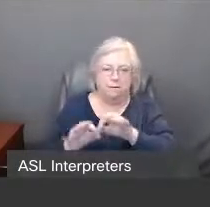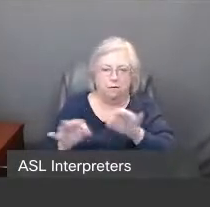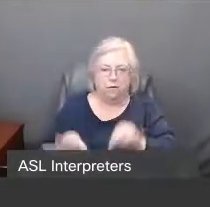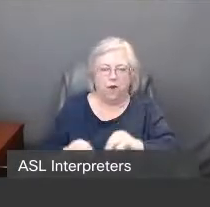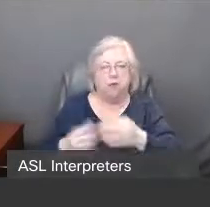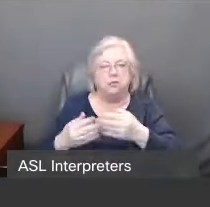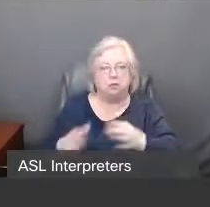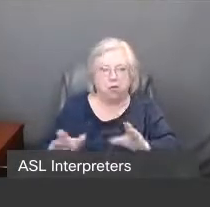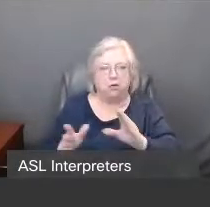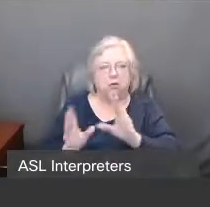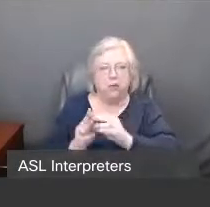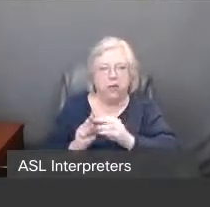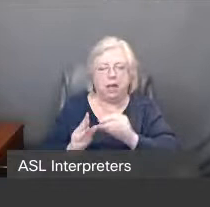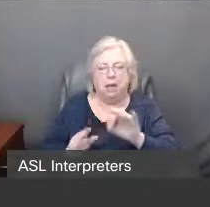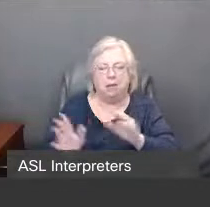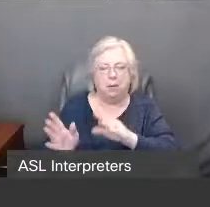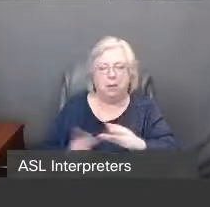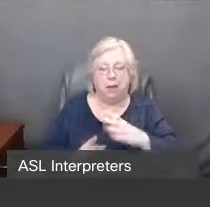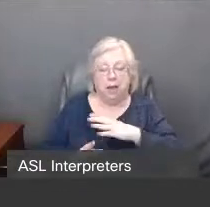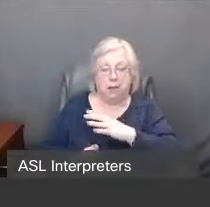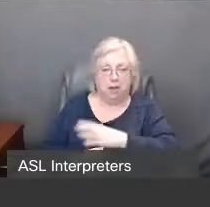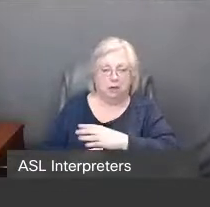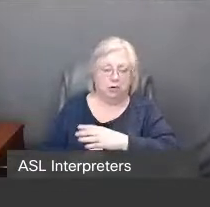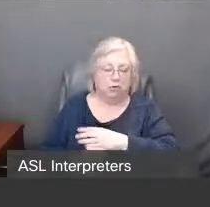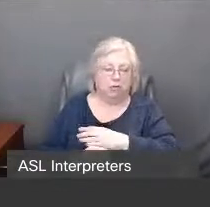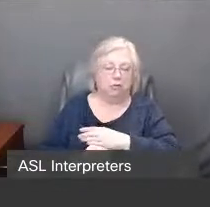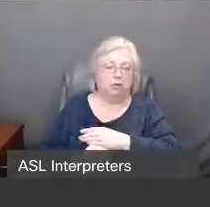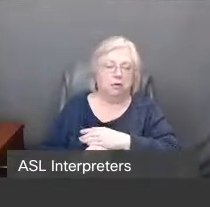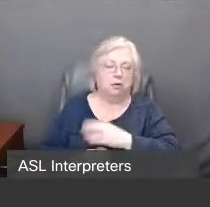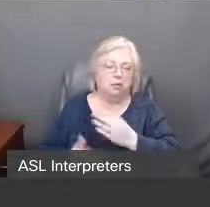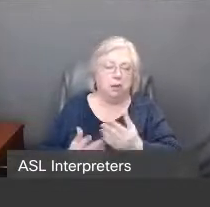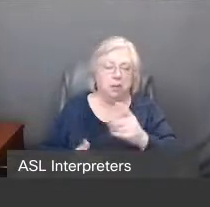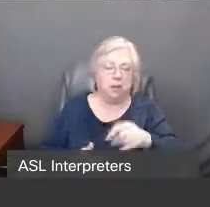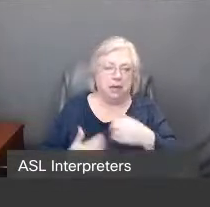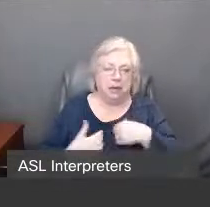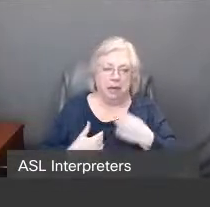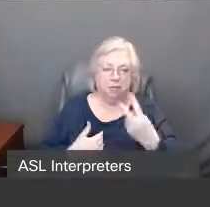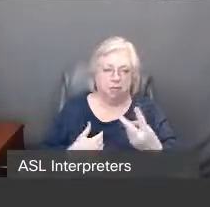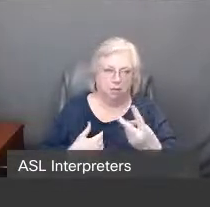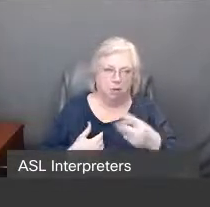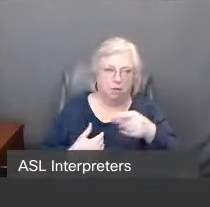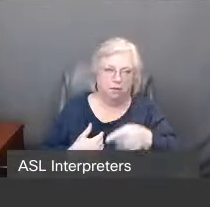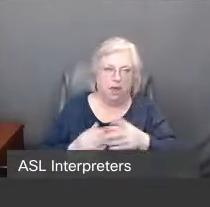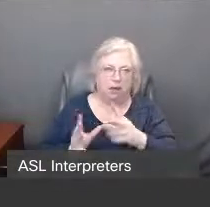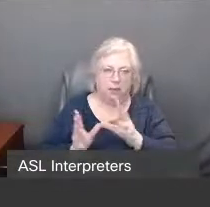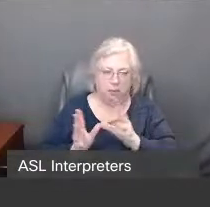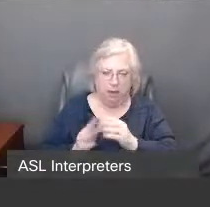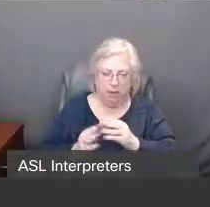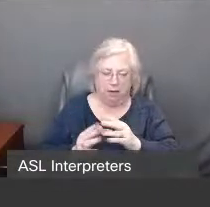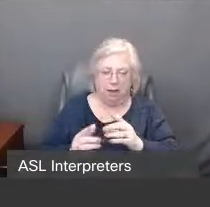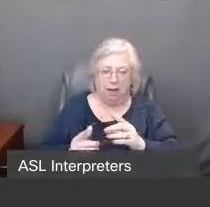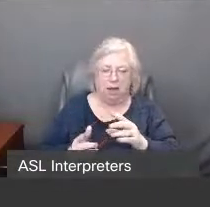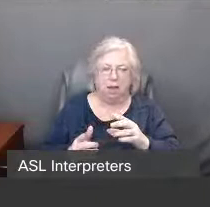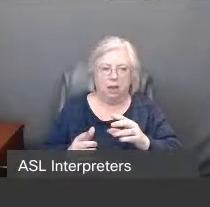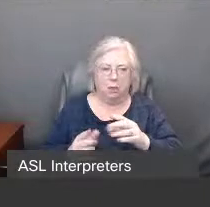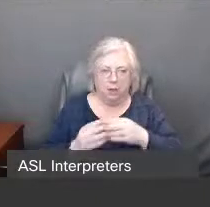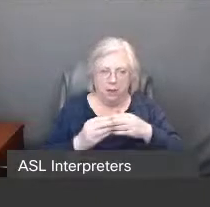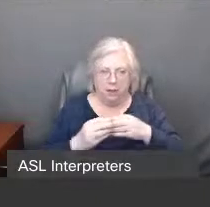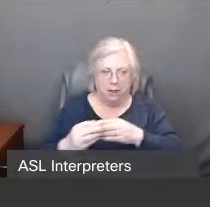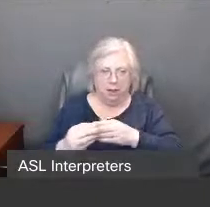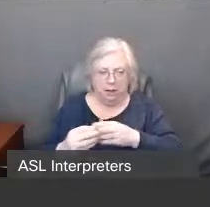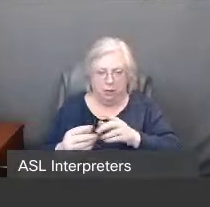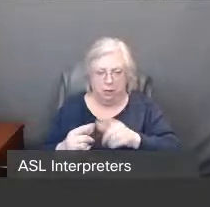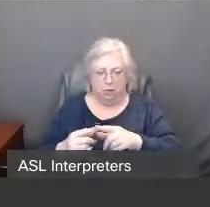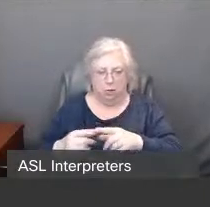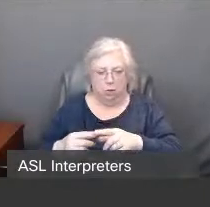Commission. I'm guessing there might need to be 2 of those. That would put us hopefully on